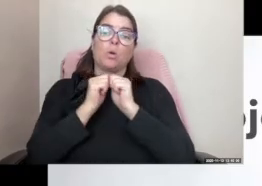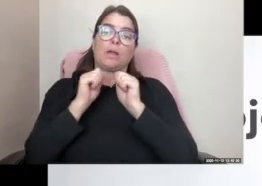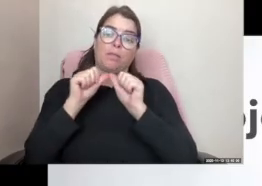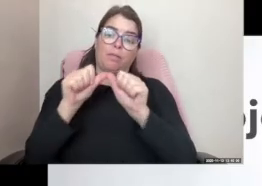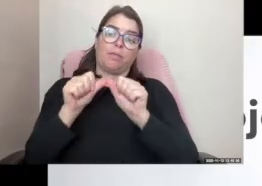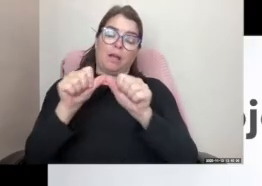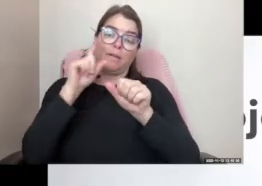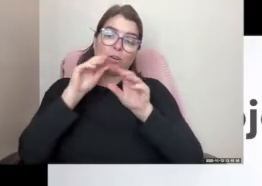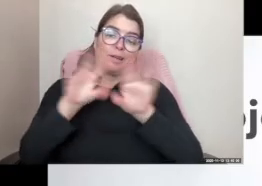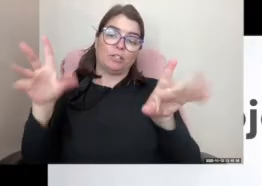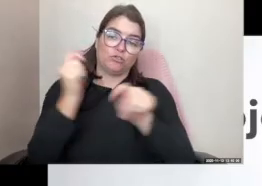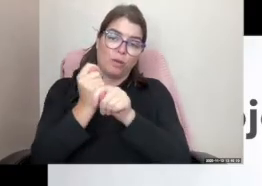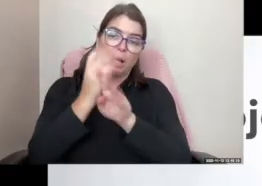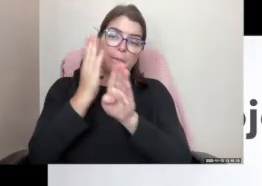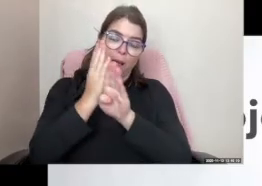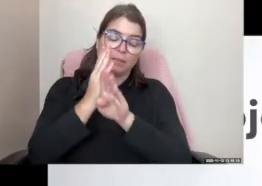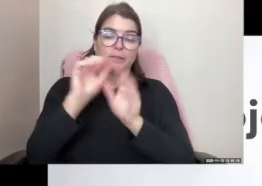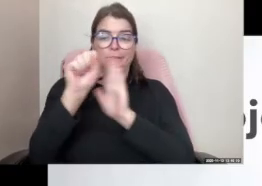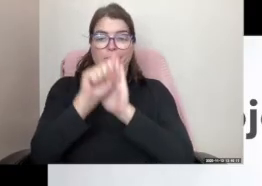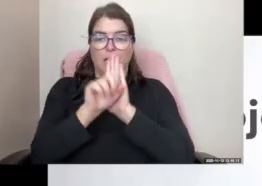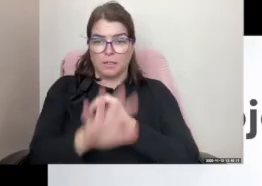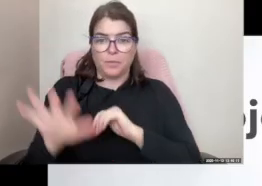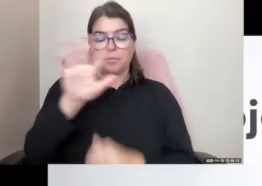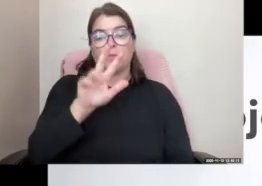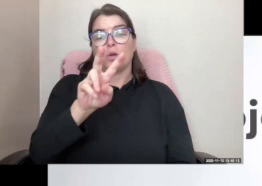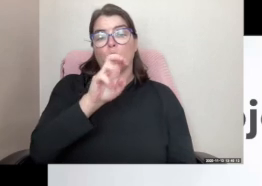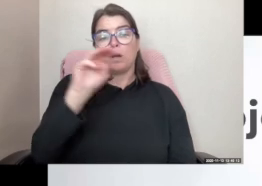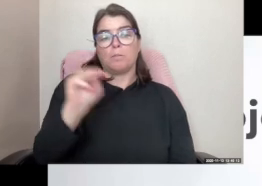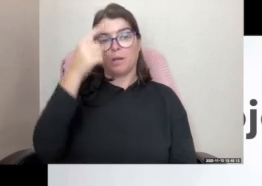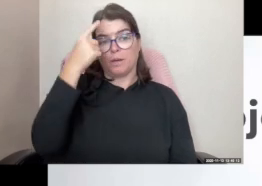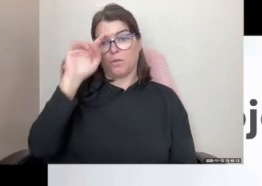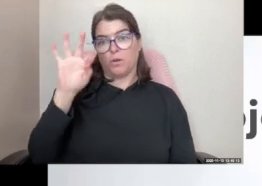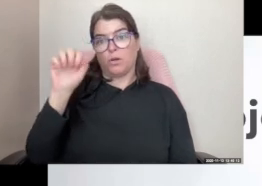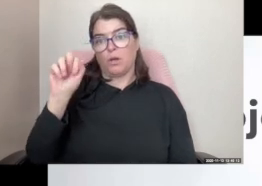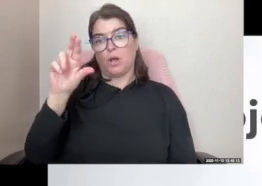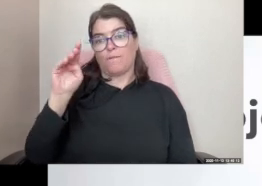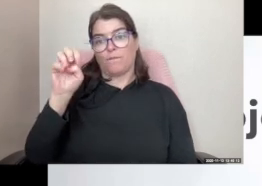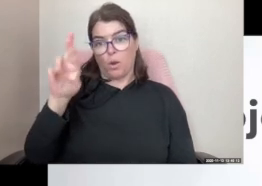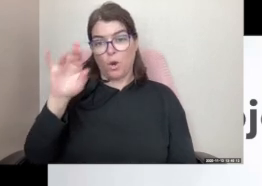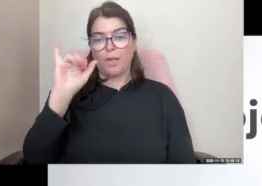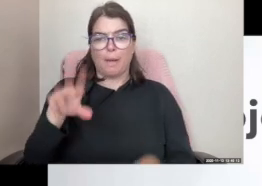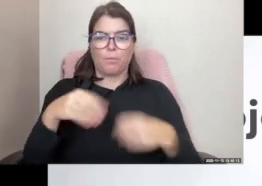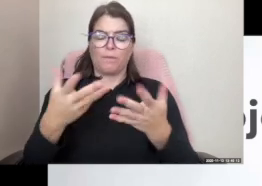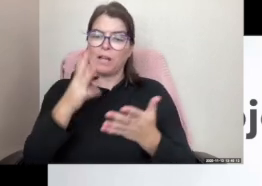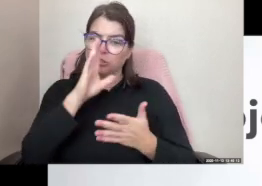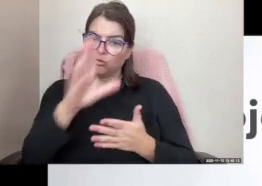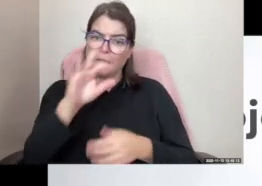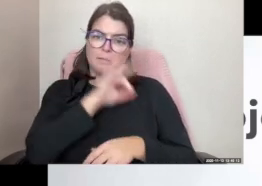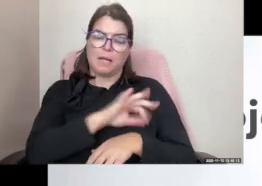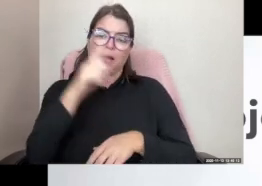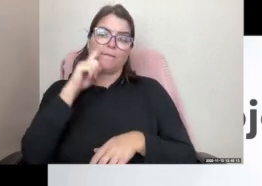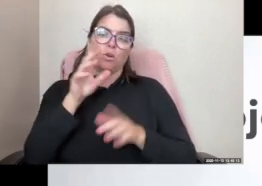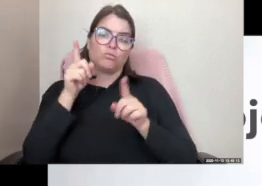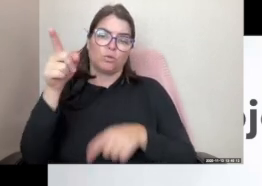high. Funds were exhausted within a week of reopening in September. Continued investment will sustain progress in the zero-emission truck and